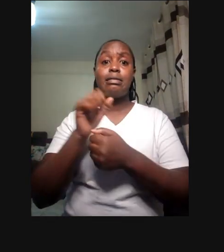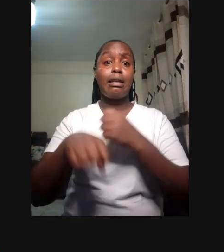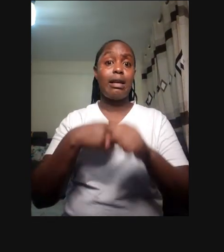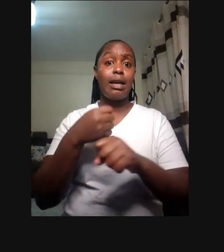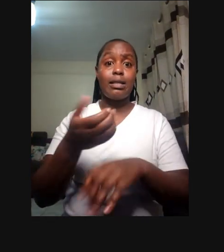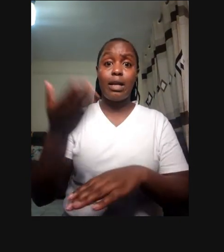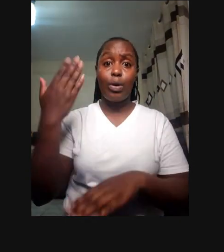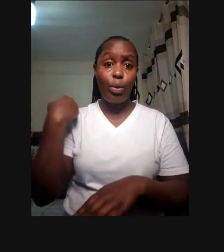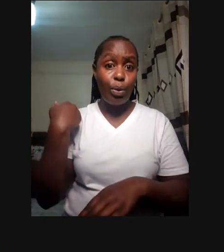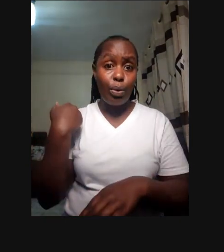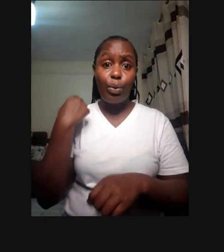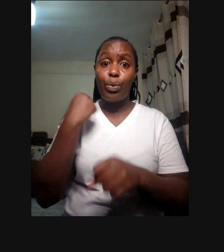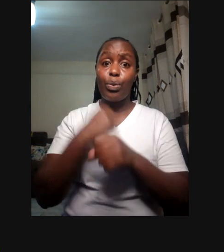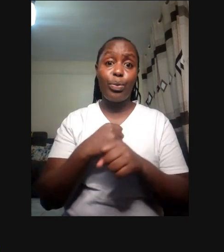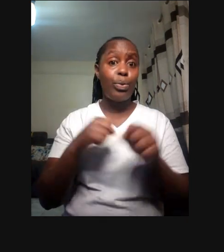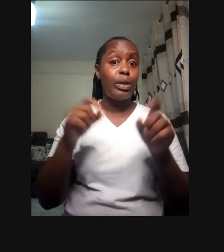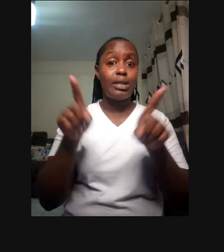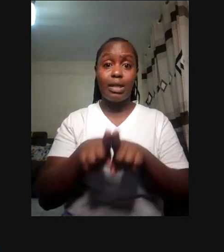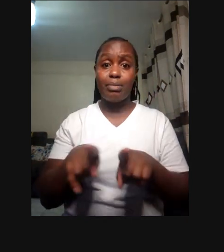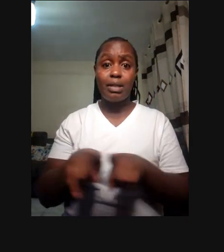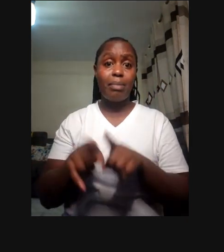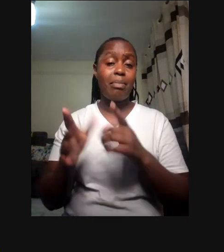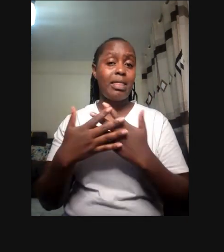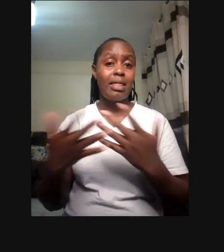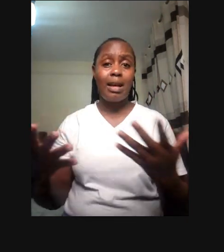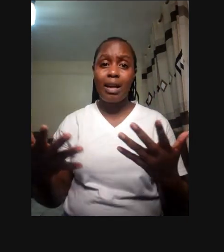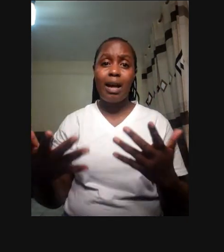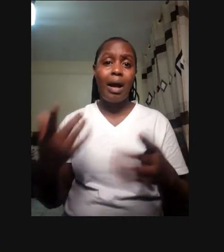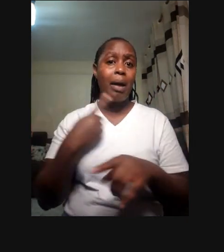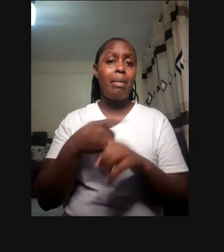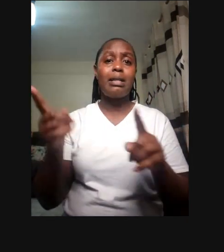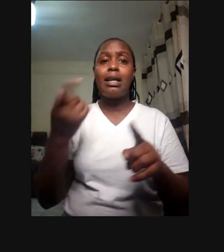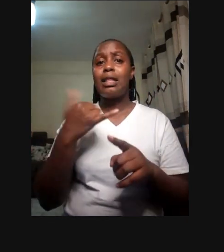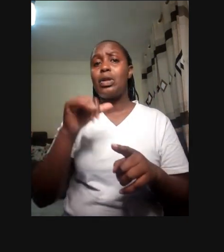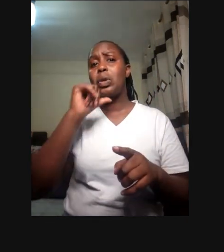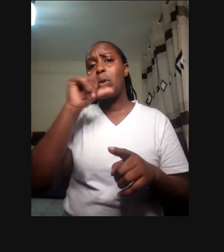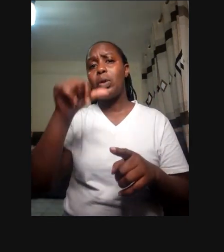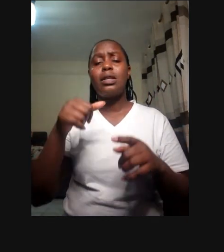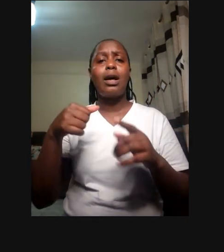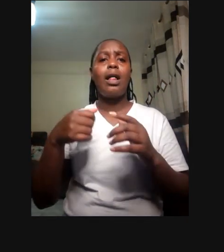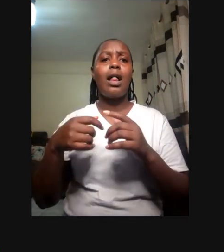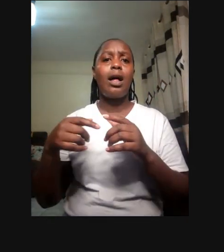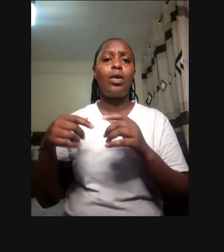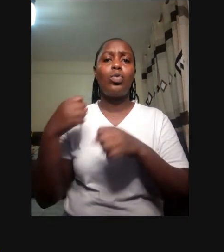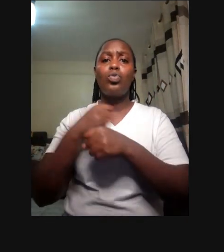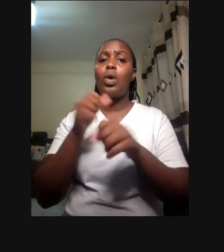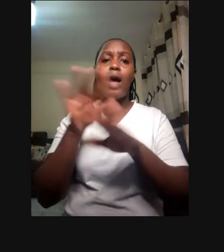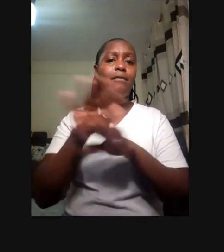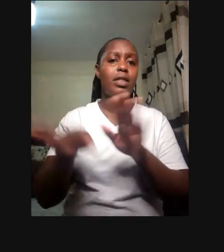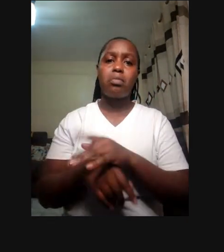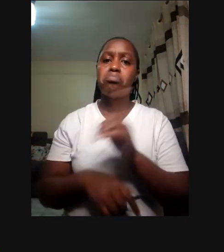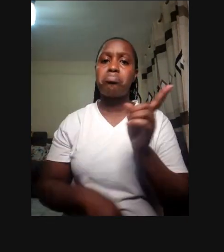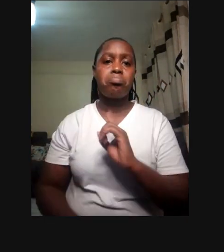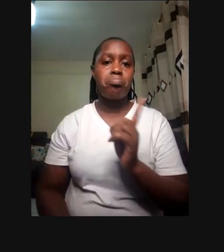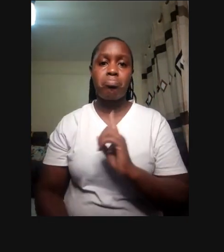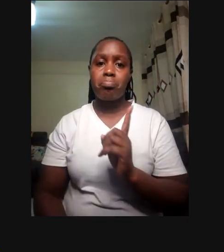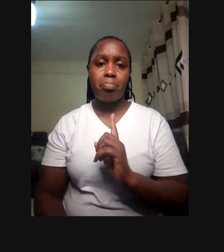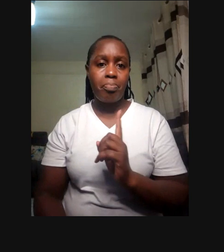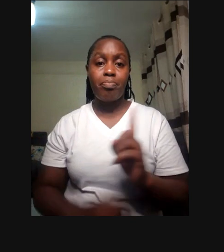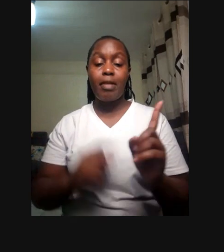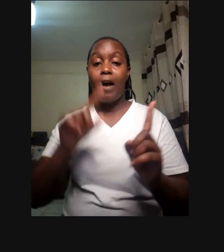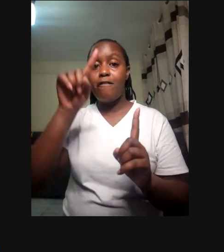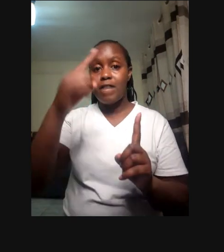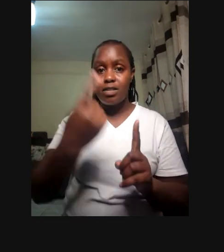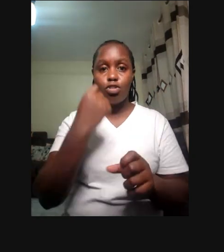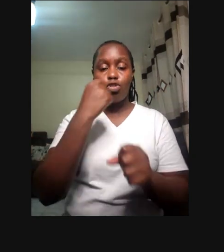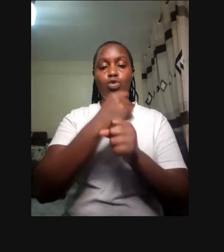doing the same thing? They never push themselves to do everything. Don't break your back for everything. Just do what you can